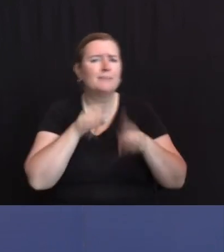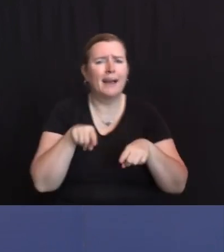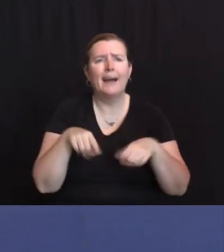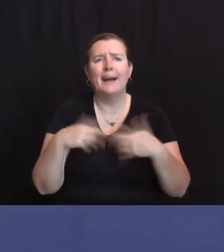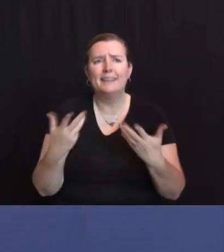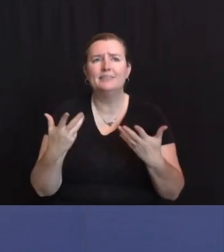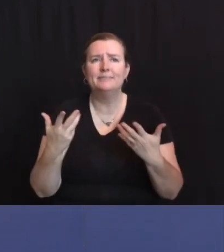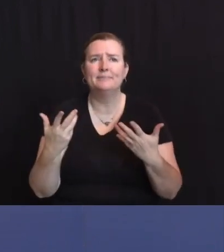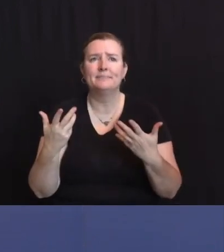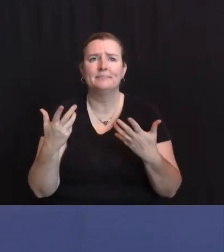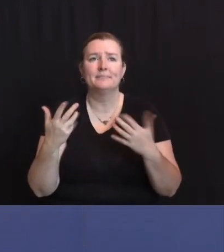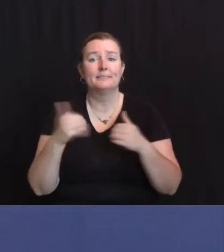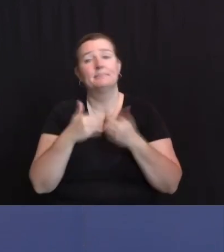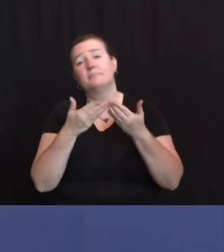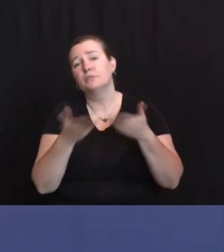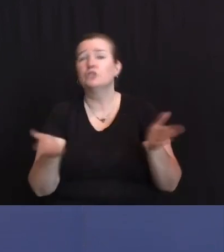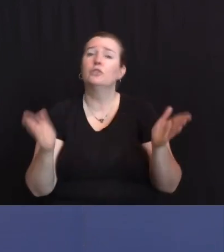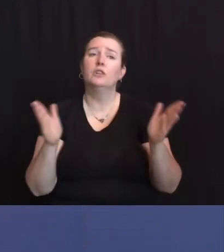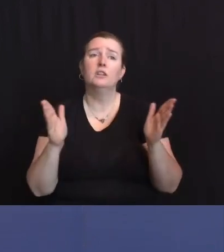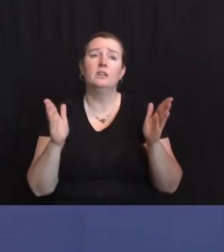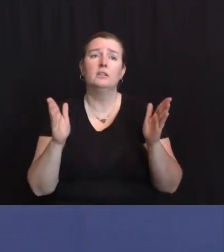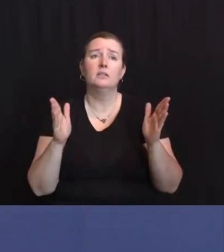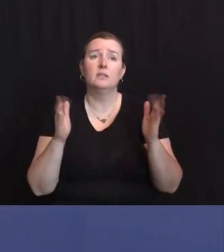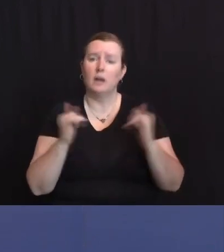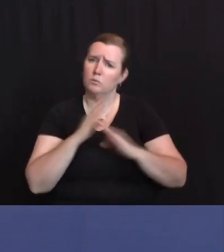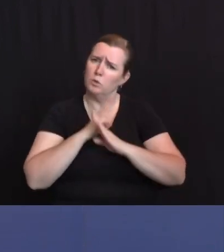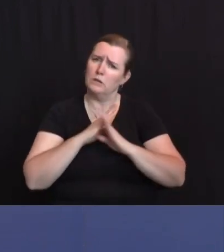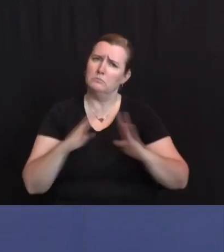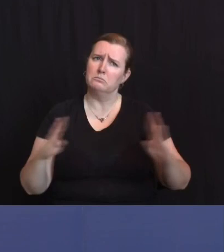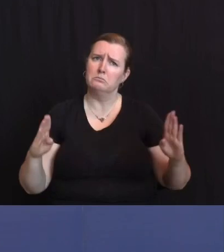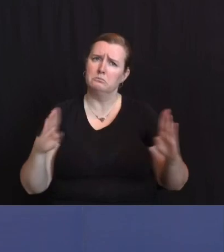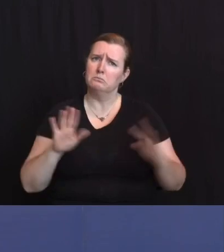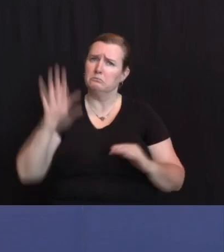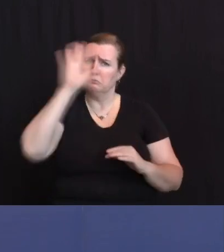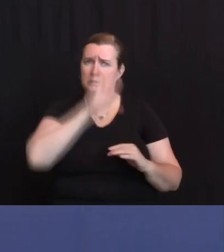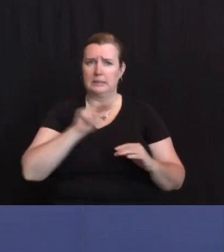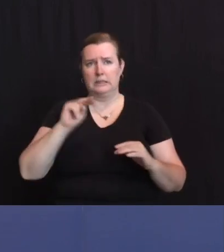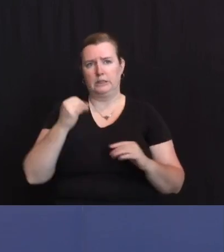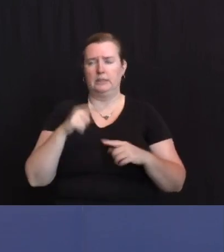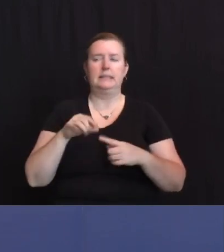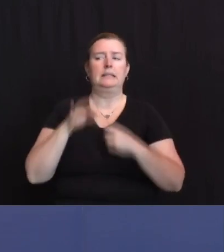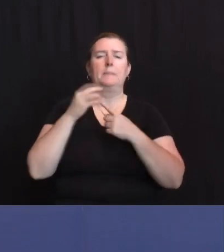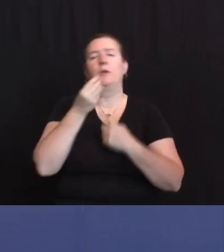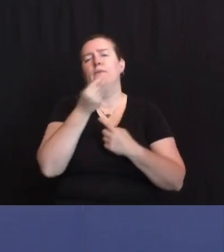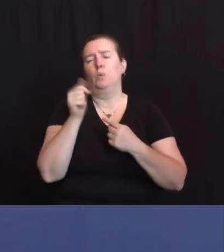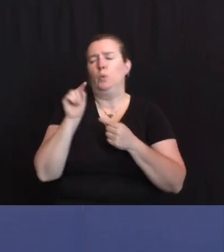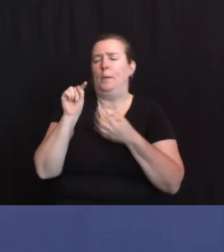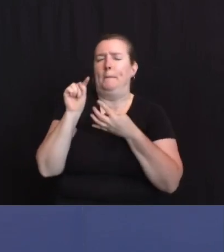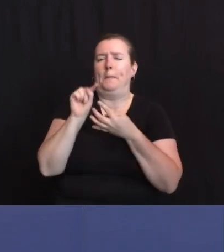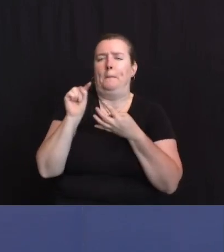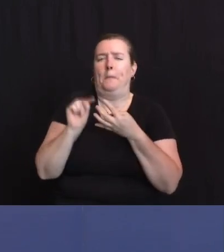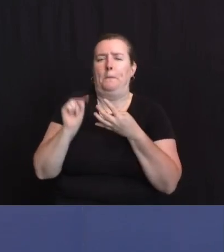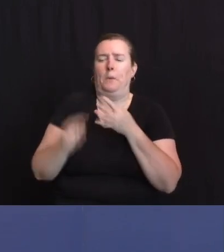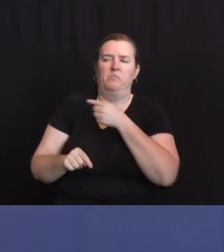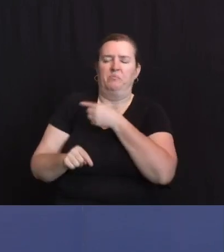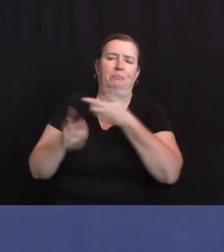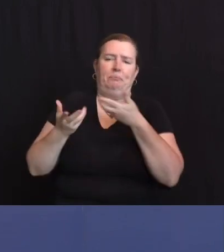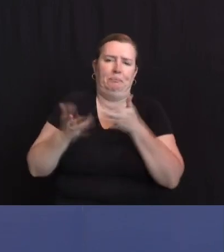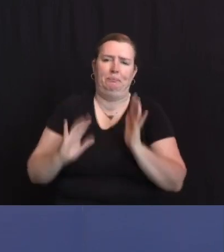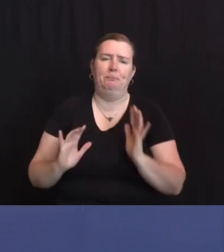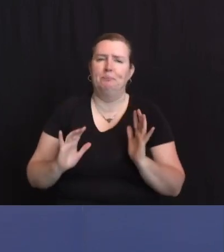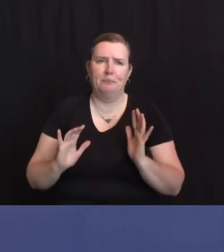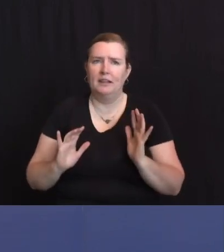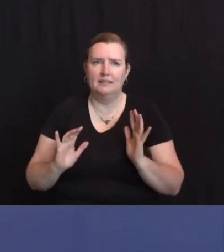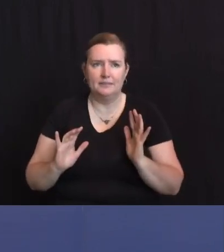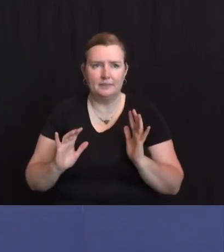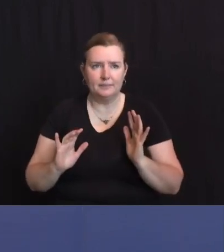Really is generally pretty quiet around the state, with the exception of those few pop-up parties. We do have a call. Director Maples, the Attorney General,